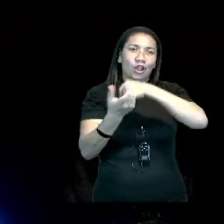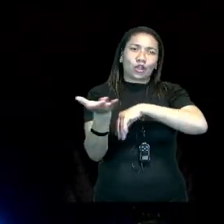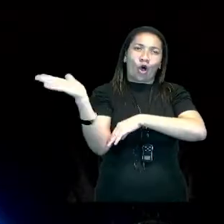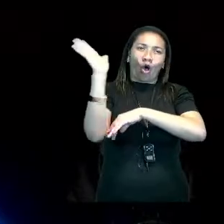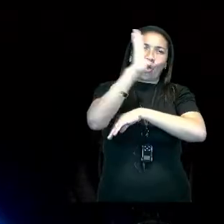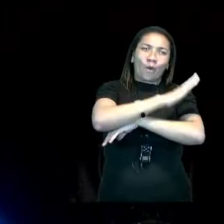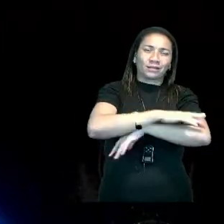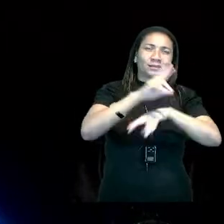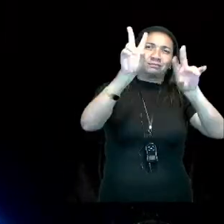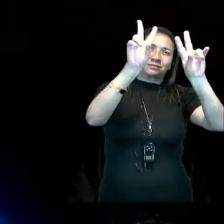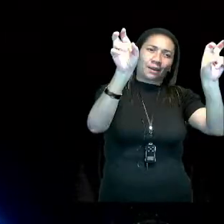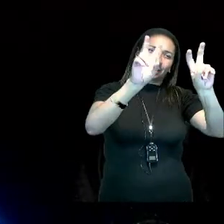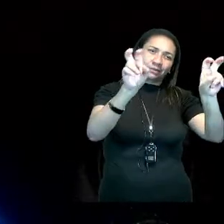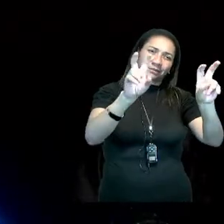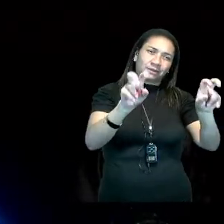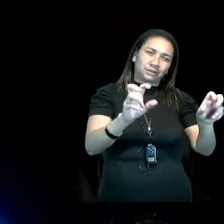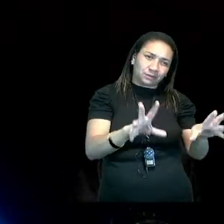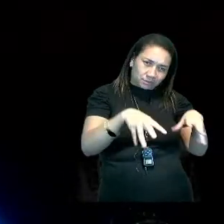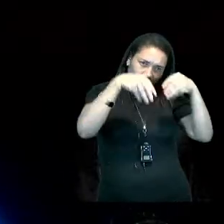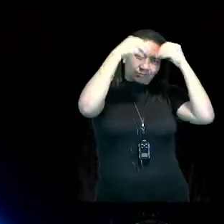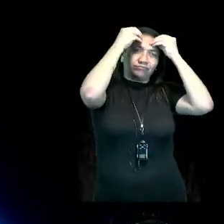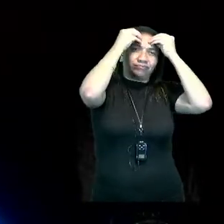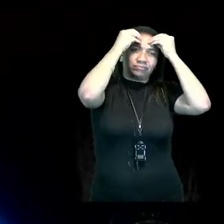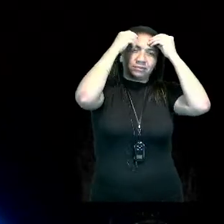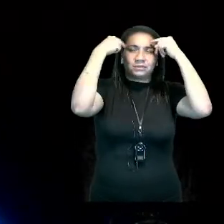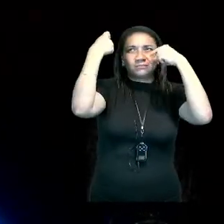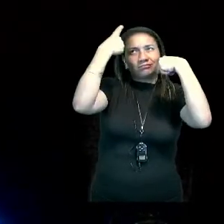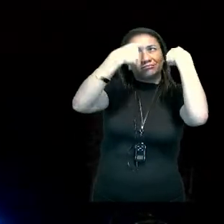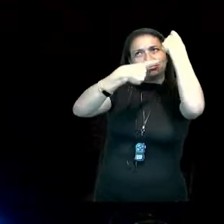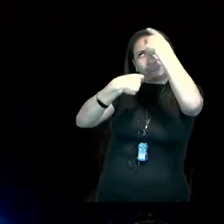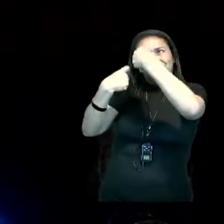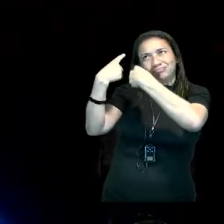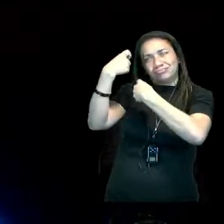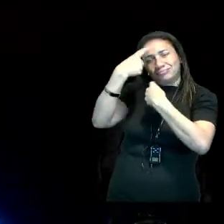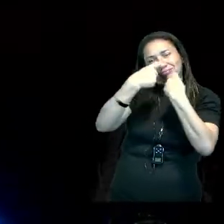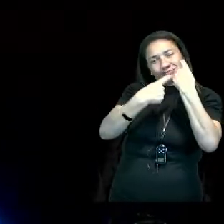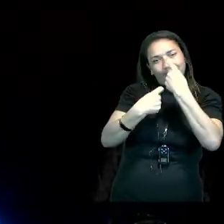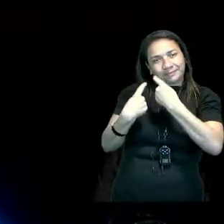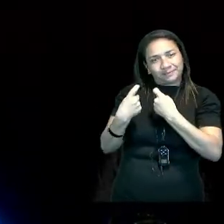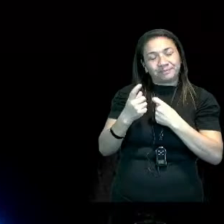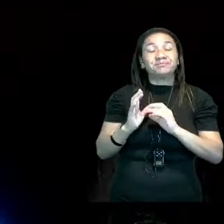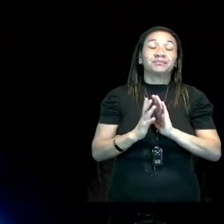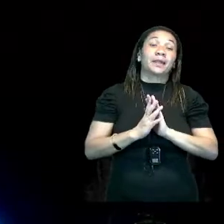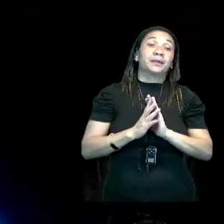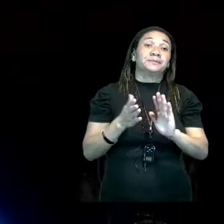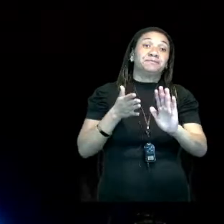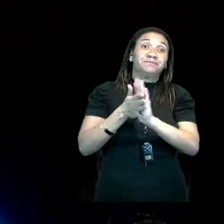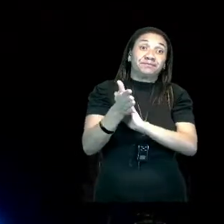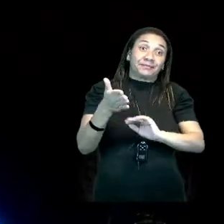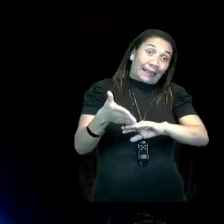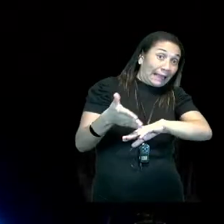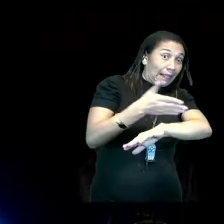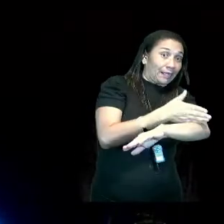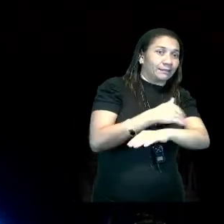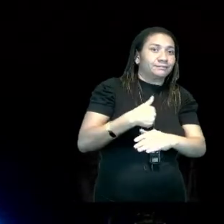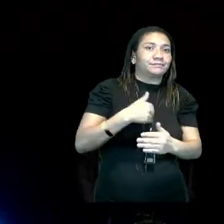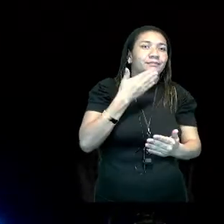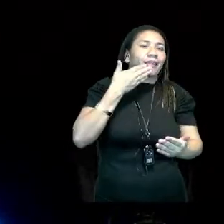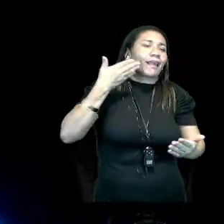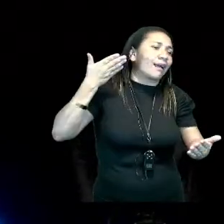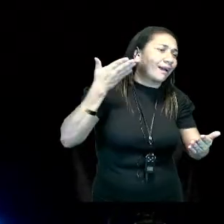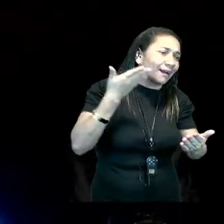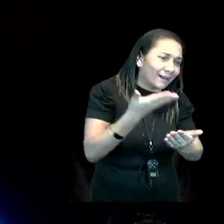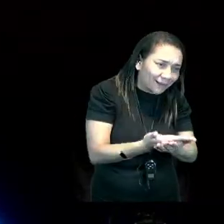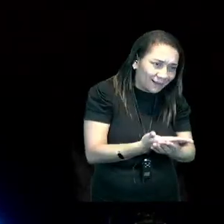encounter today. But let me begin by thanking Vice President Francia Marquez Mina